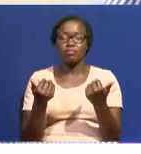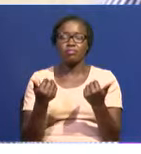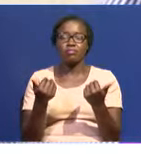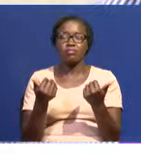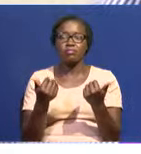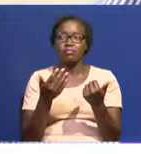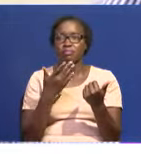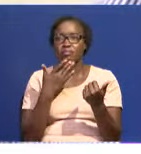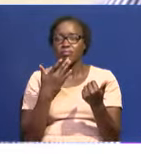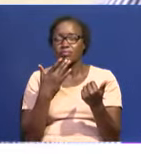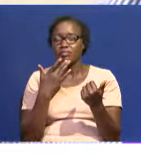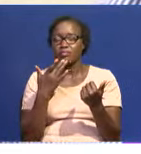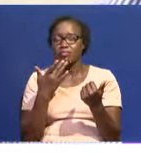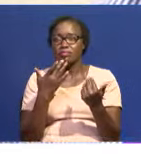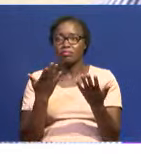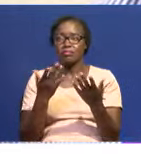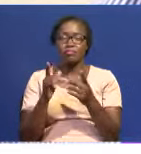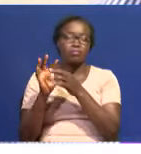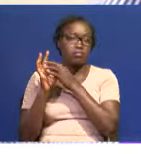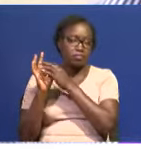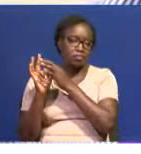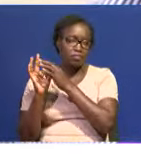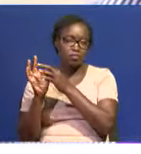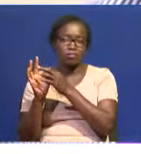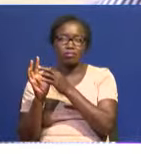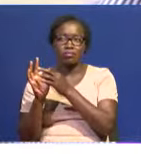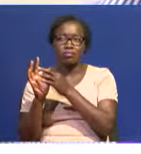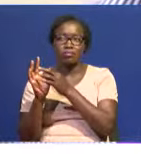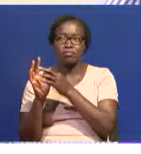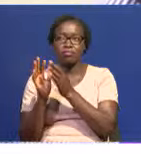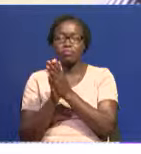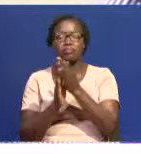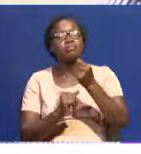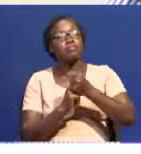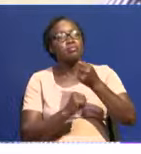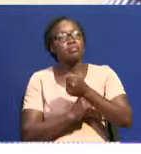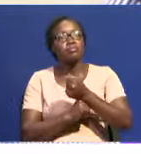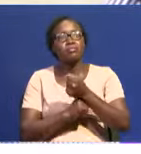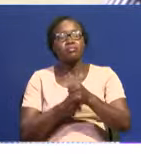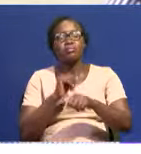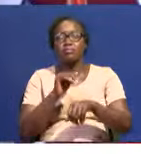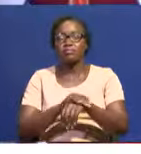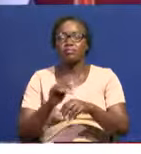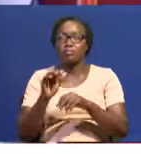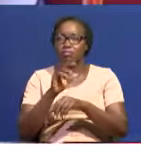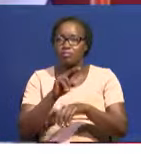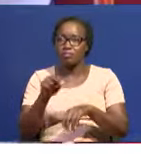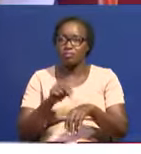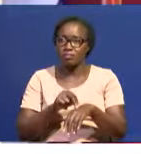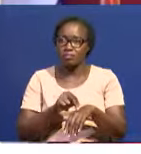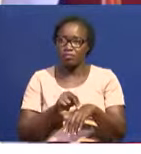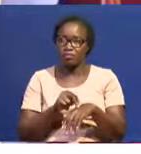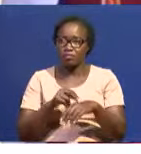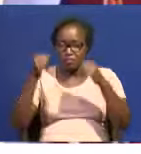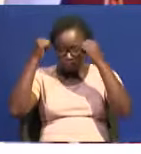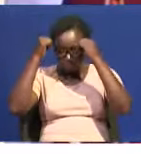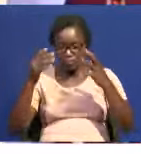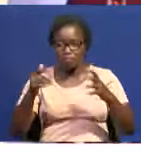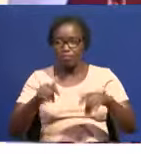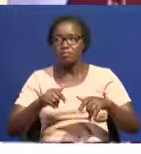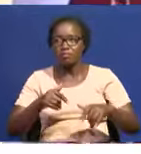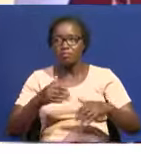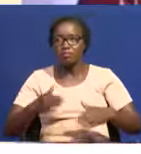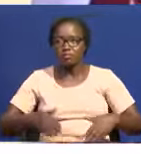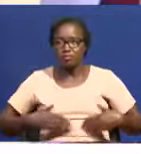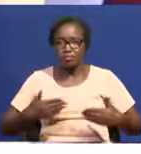kupendelea mambo ya utamaduni ambapo linakuwa msingi nzuri katika taifa letu. Wanafunzi wetu siku ya leo